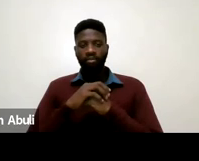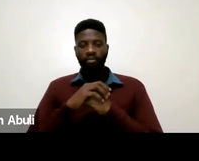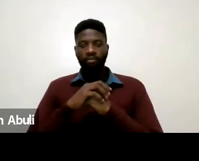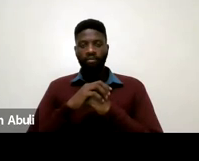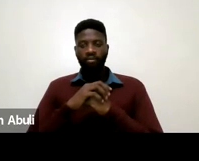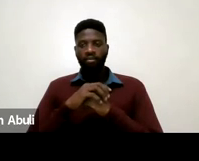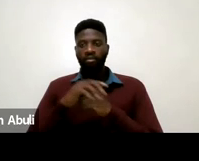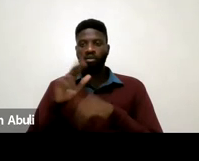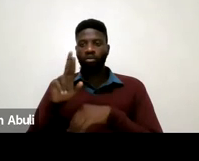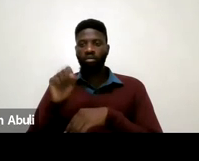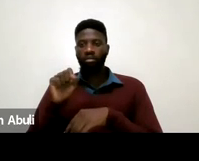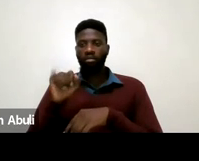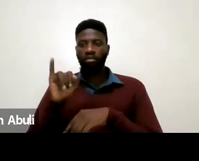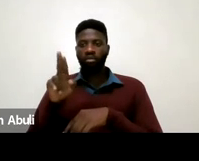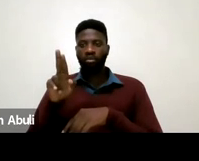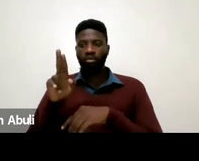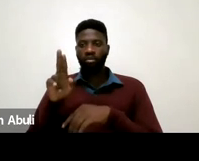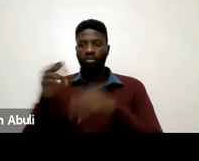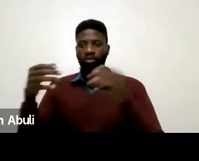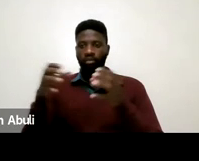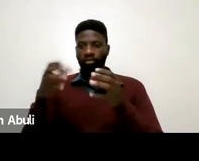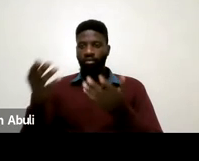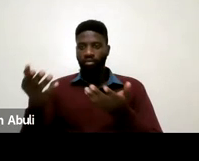USIU guys, come on board, please.